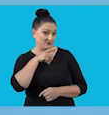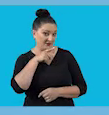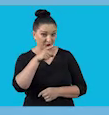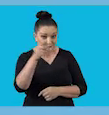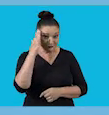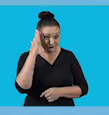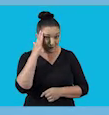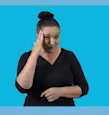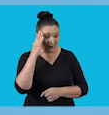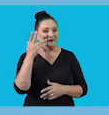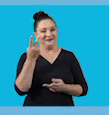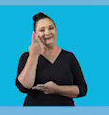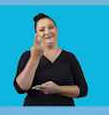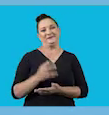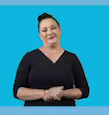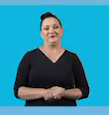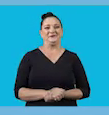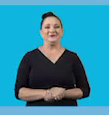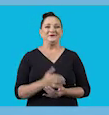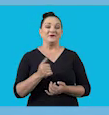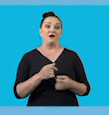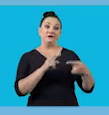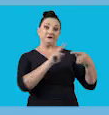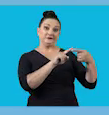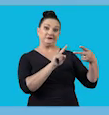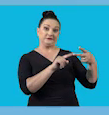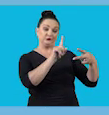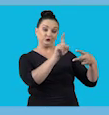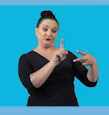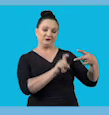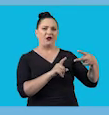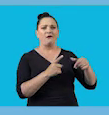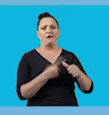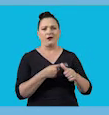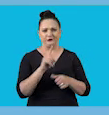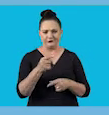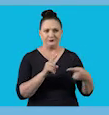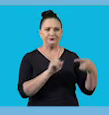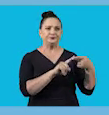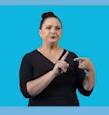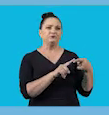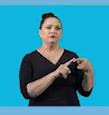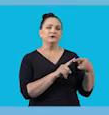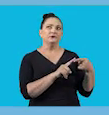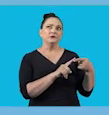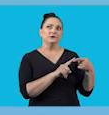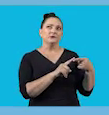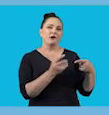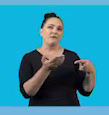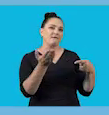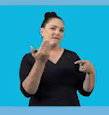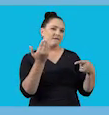And to test if whether you know what I know that you know, I want us to answer these two questions. You